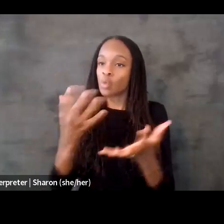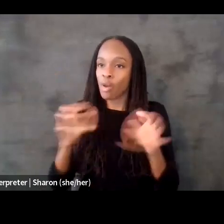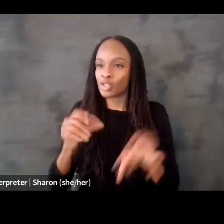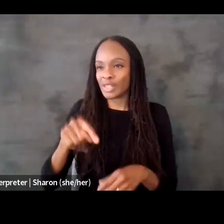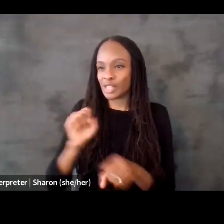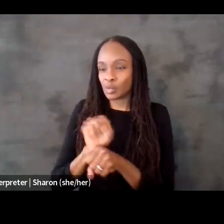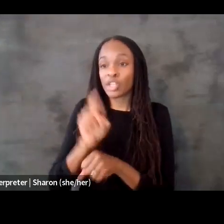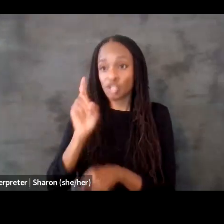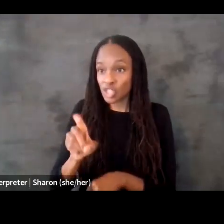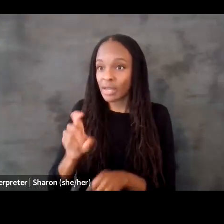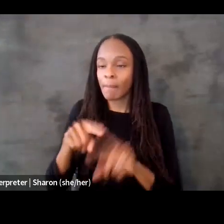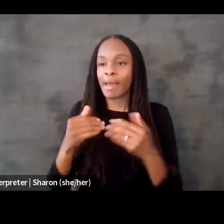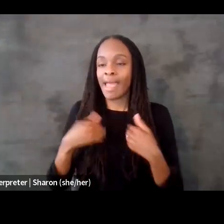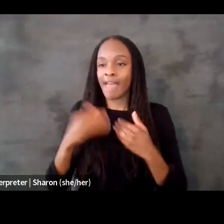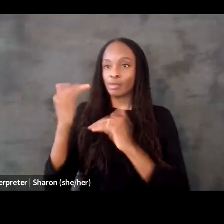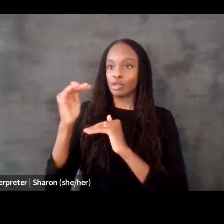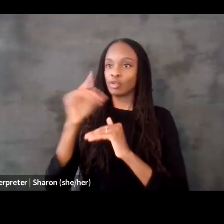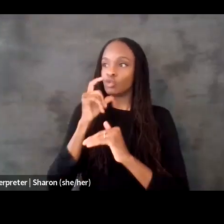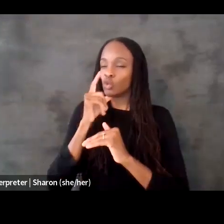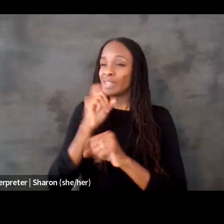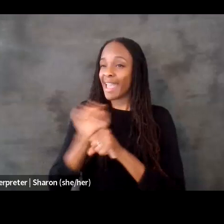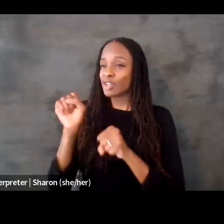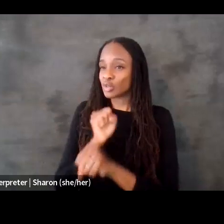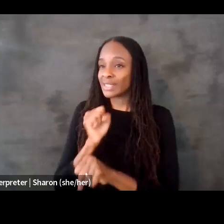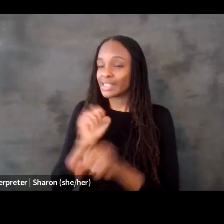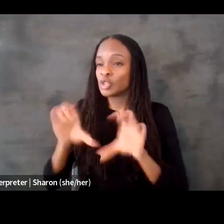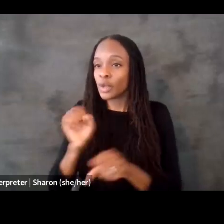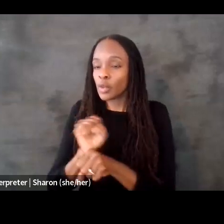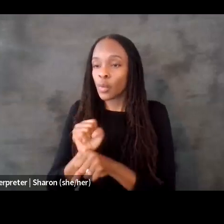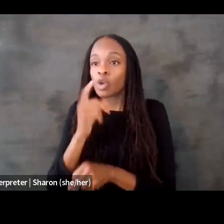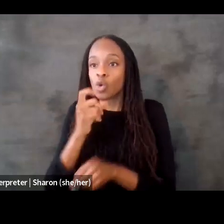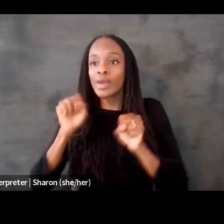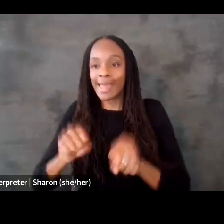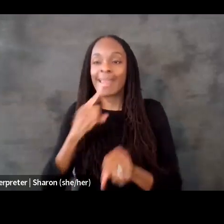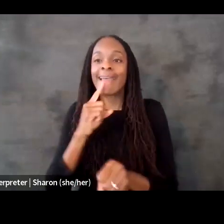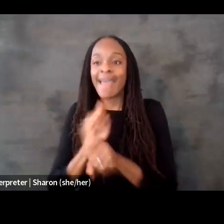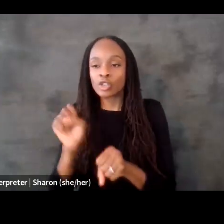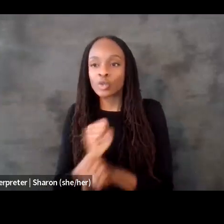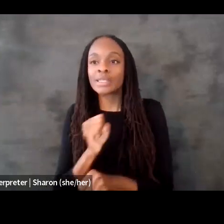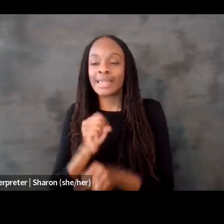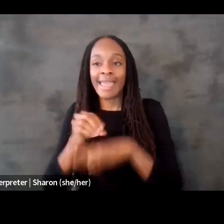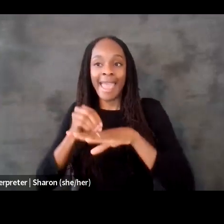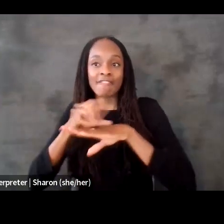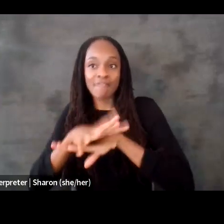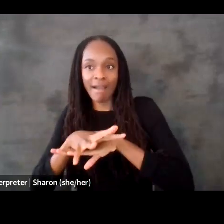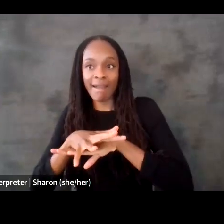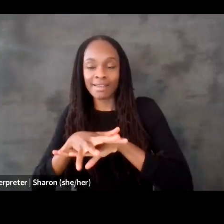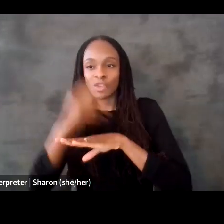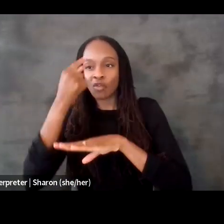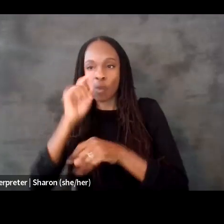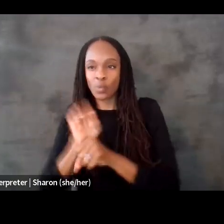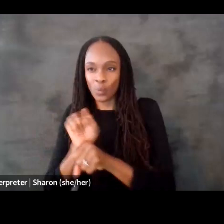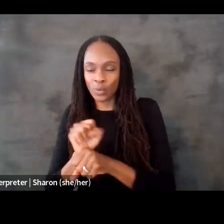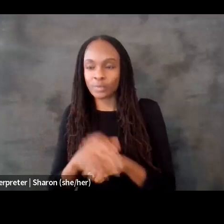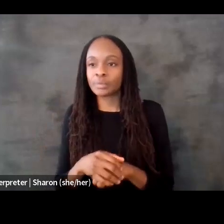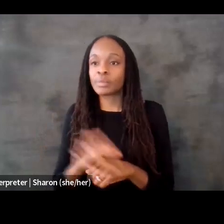there are limitations around who's actually doing the work and who can actually advise the work.